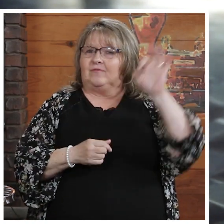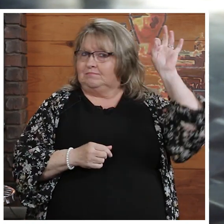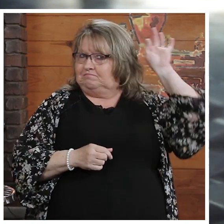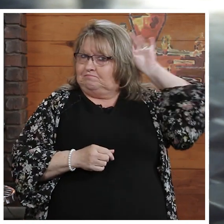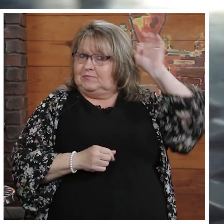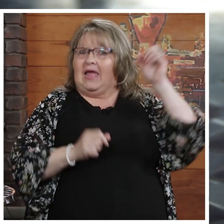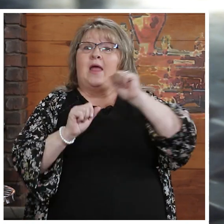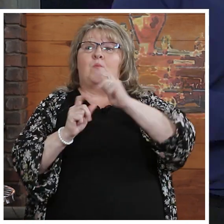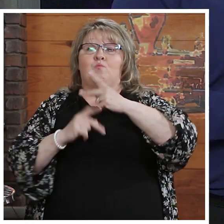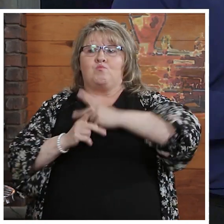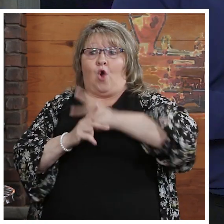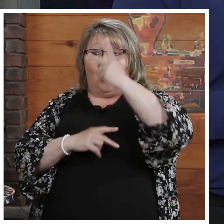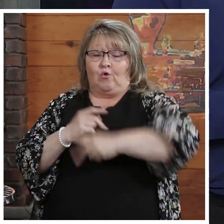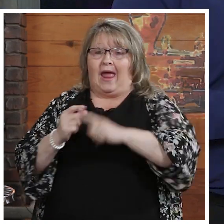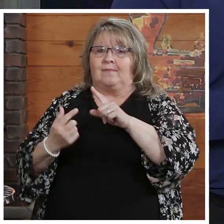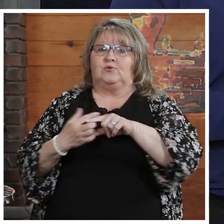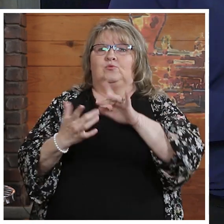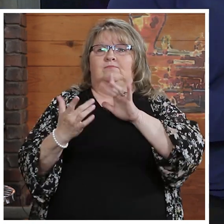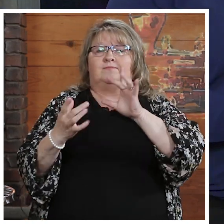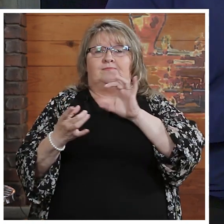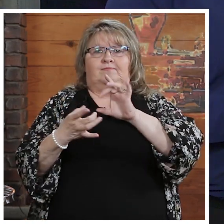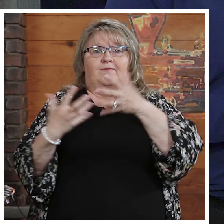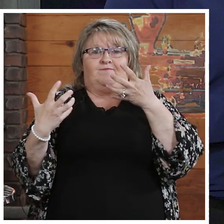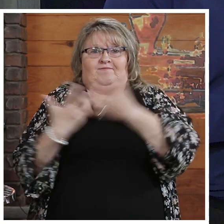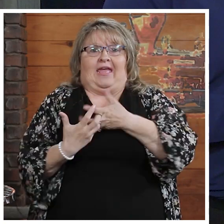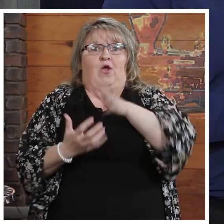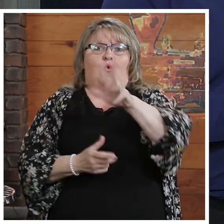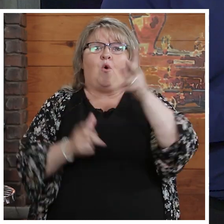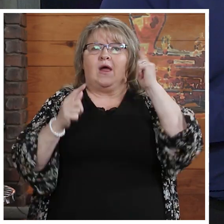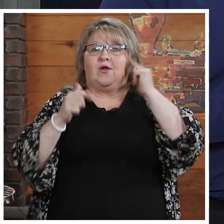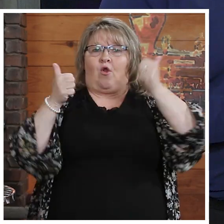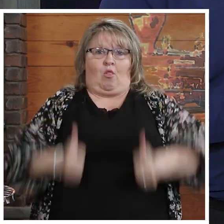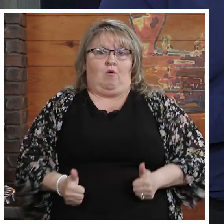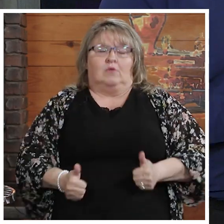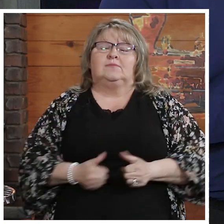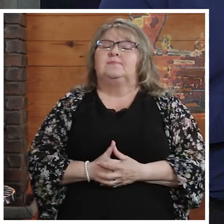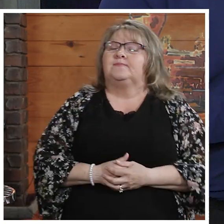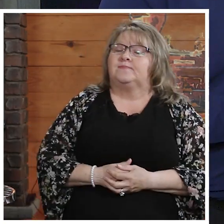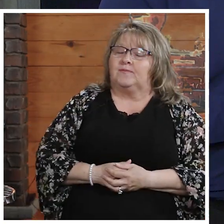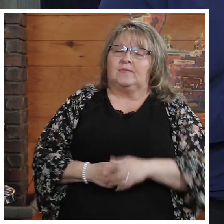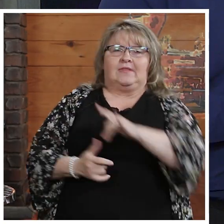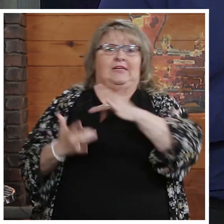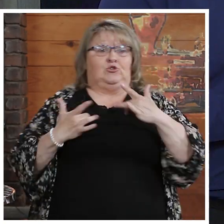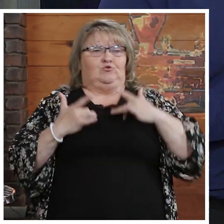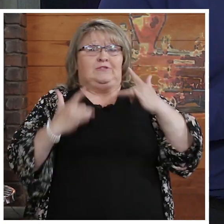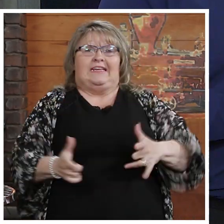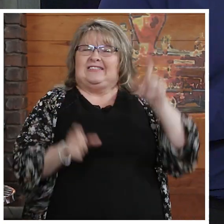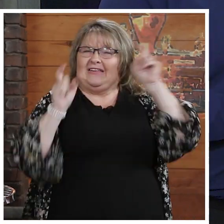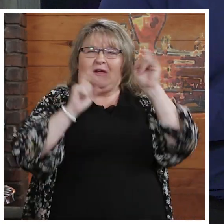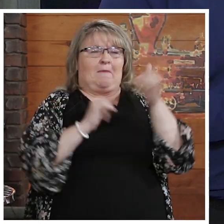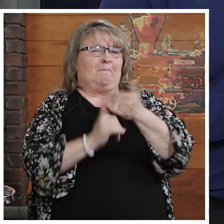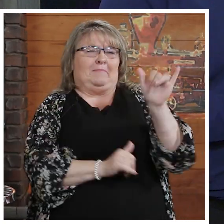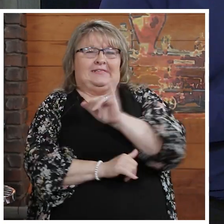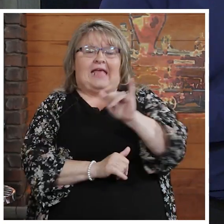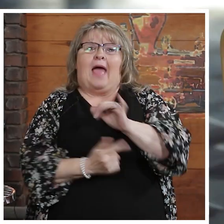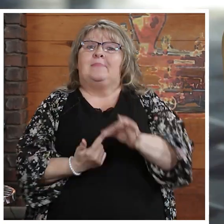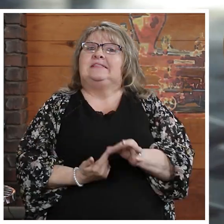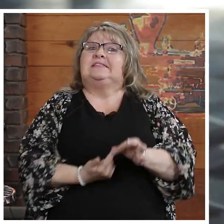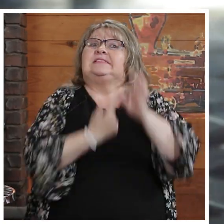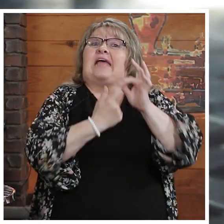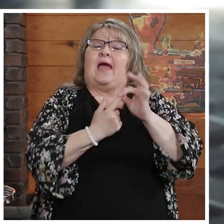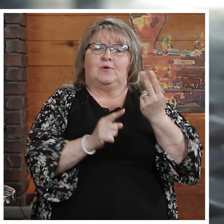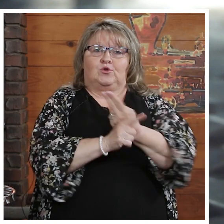for the person's hearing loss. So it is, again, like a traditional hearing aid almost, except it's using a